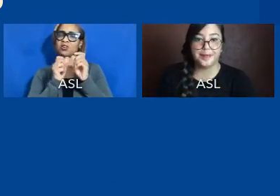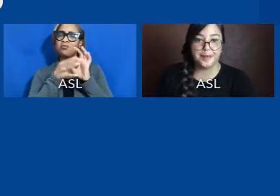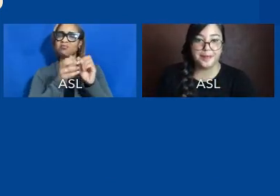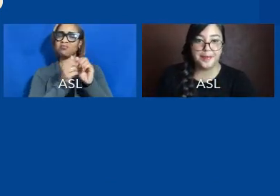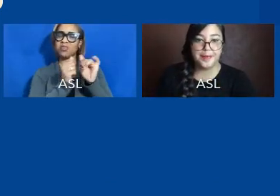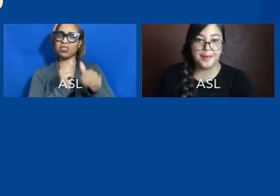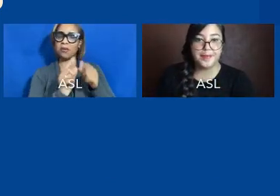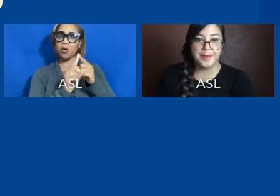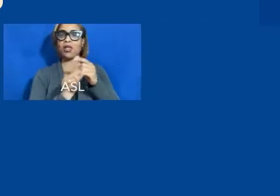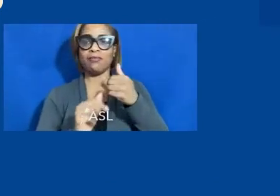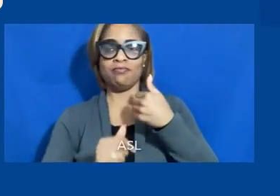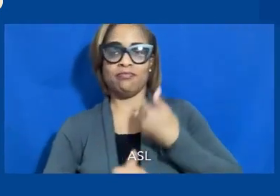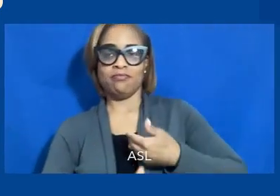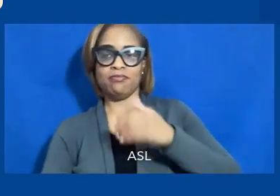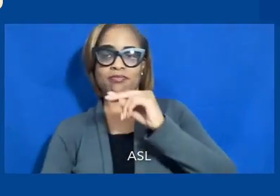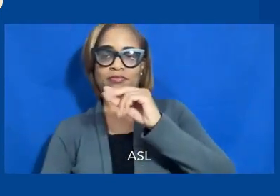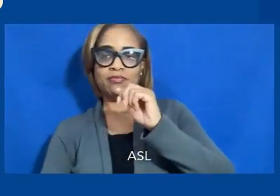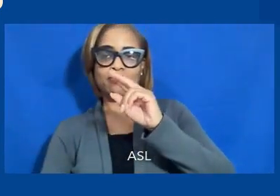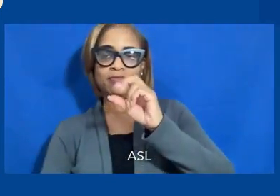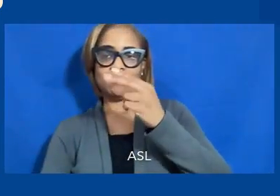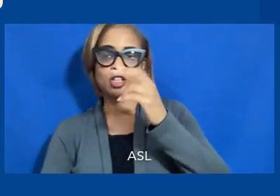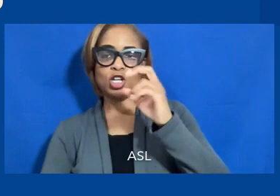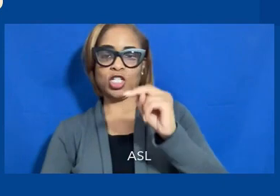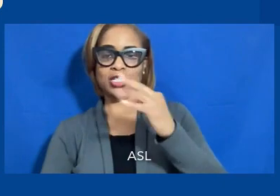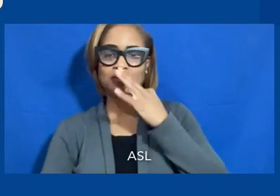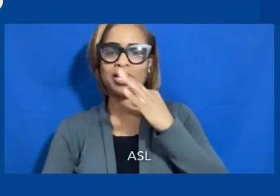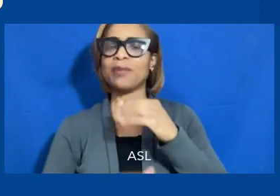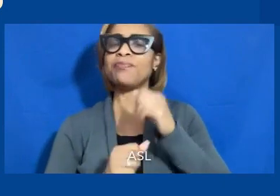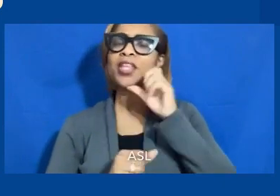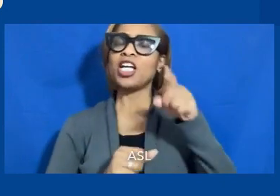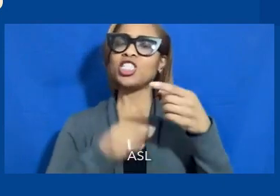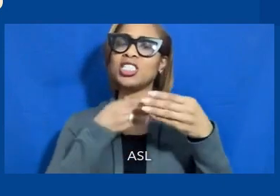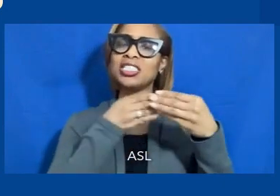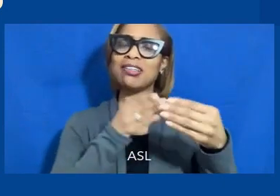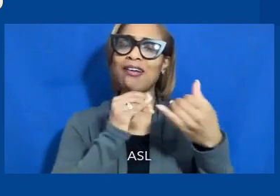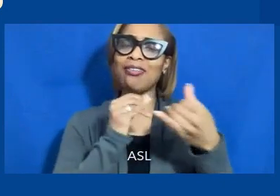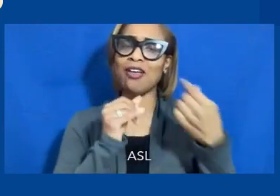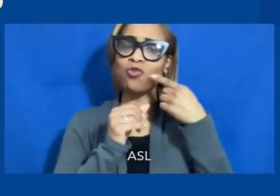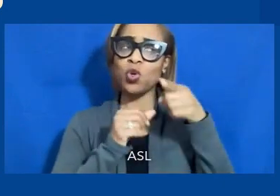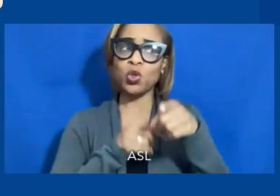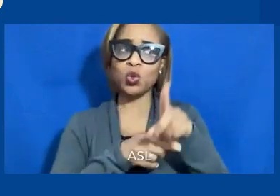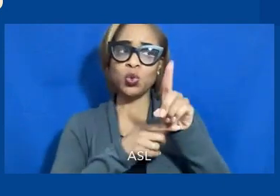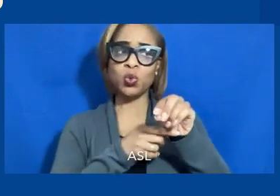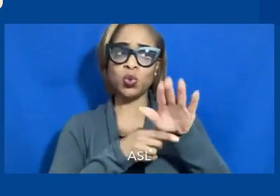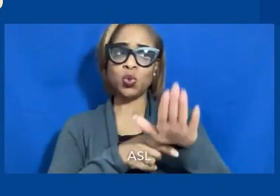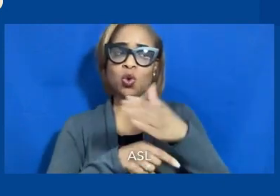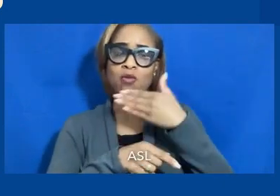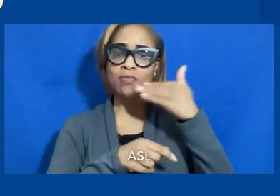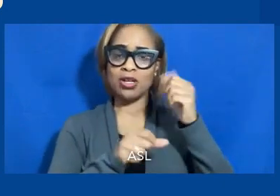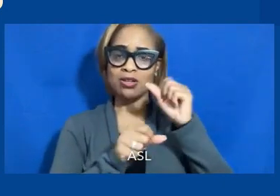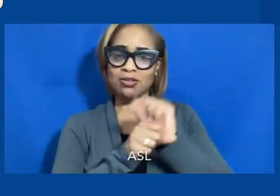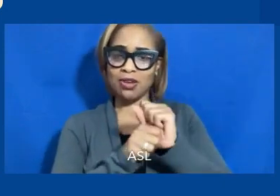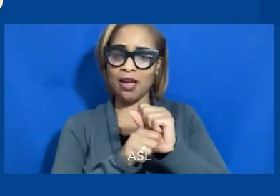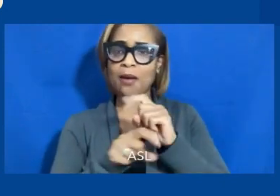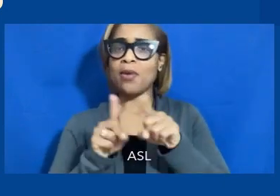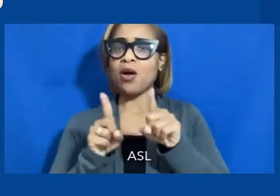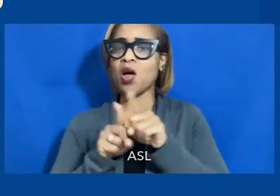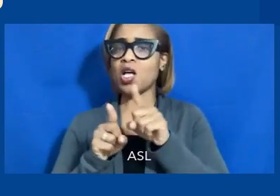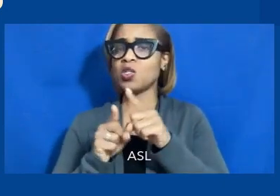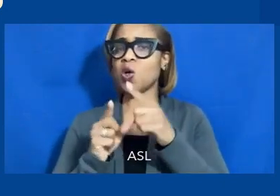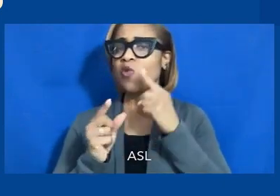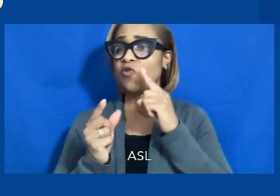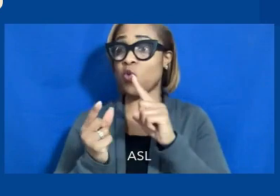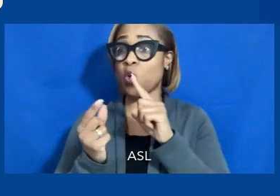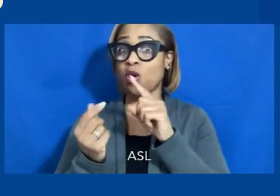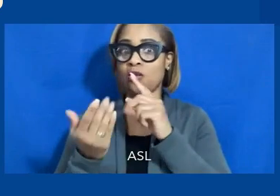it's not just even like guidelines for you to do your best job, but it's also in service of the project